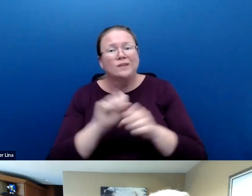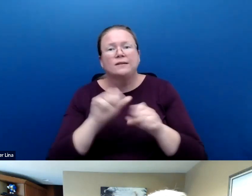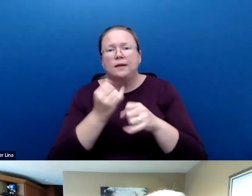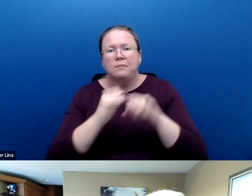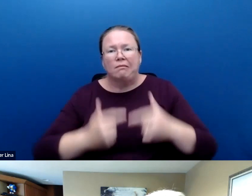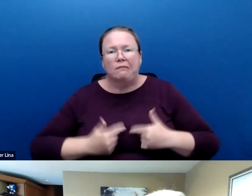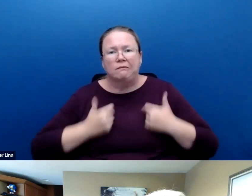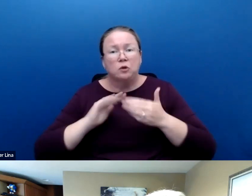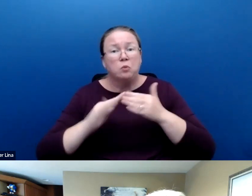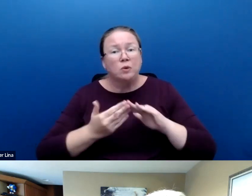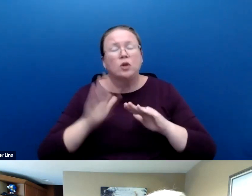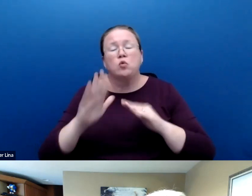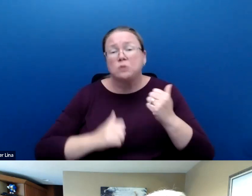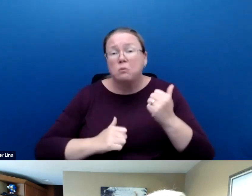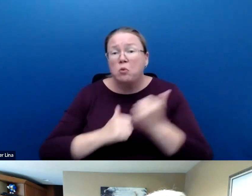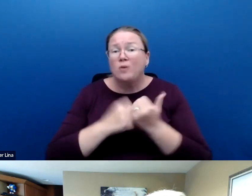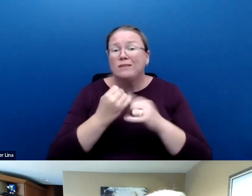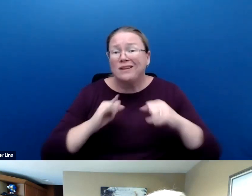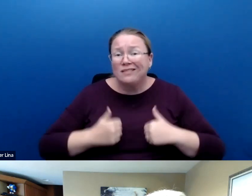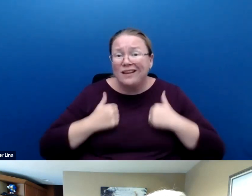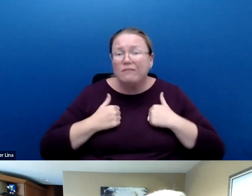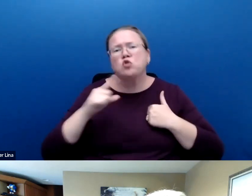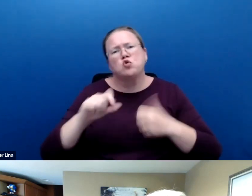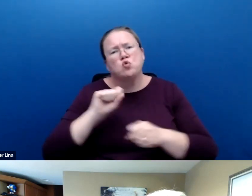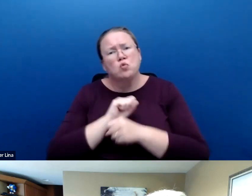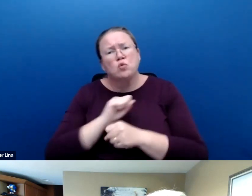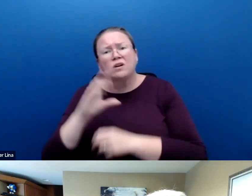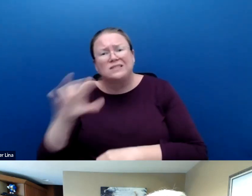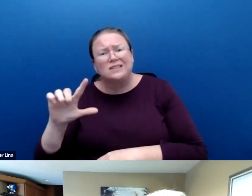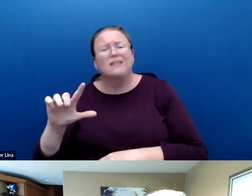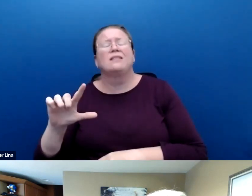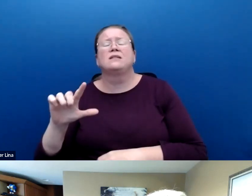living community, you're supporting independent living, you work at a SIL,